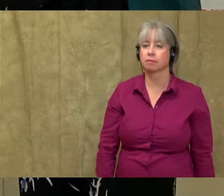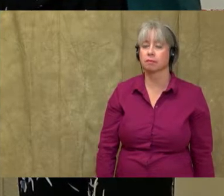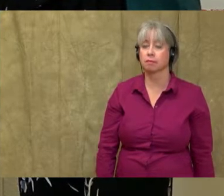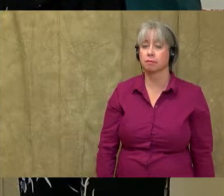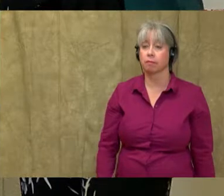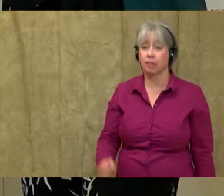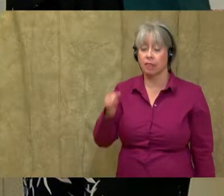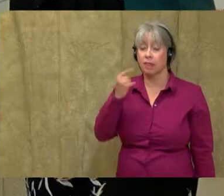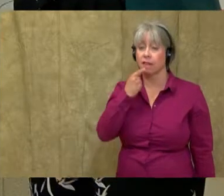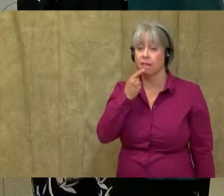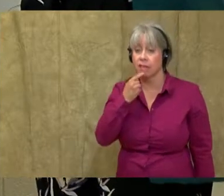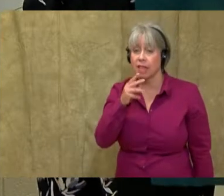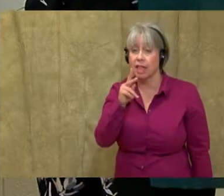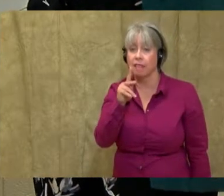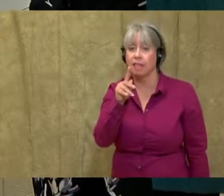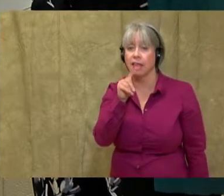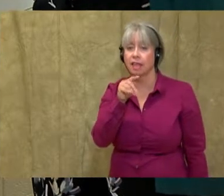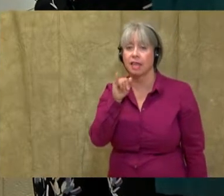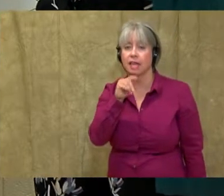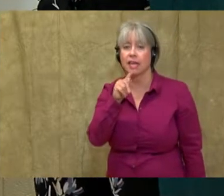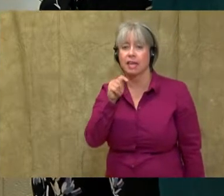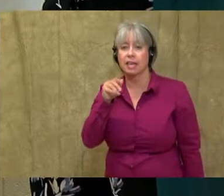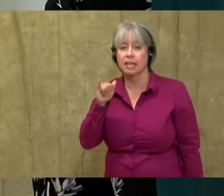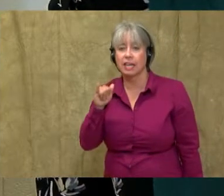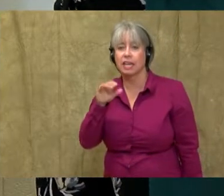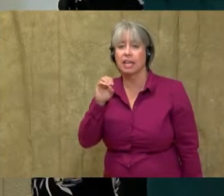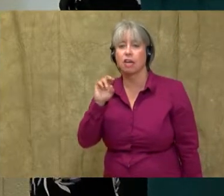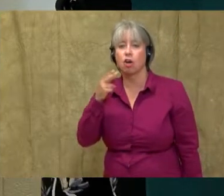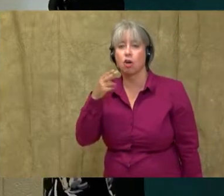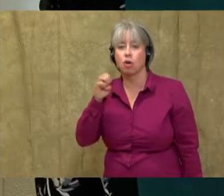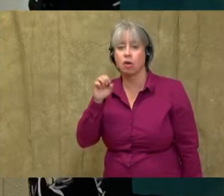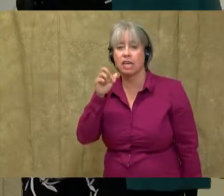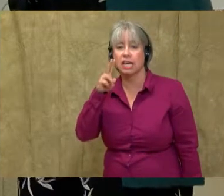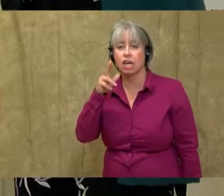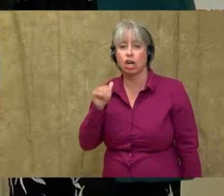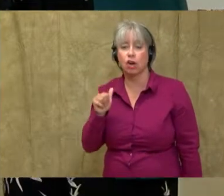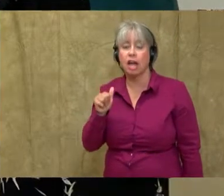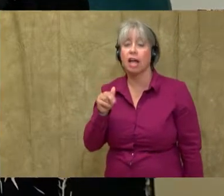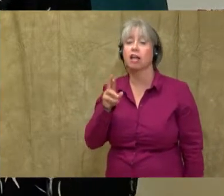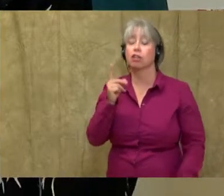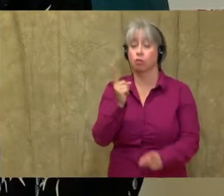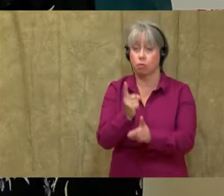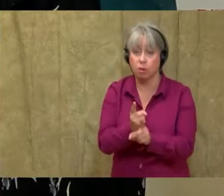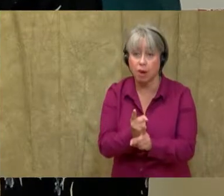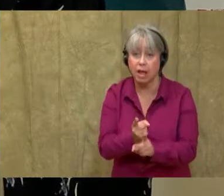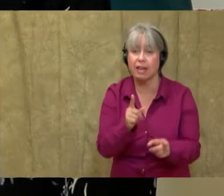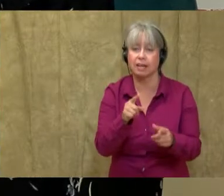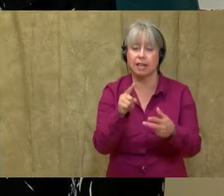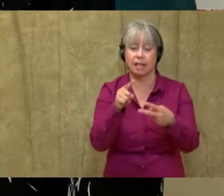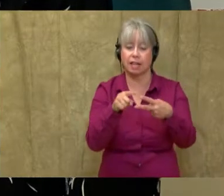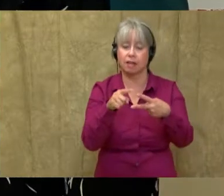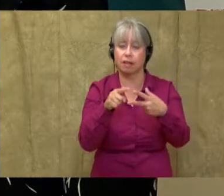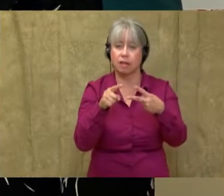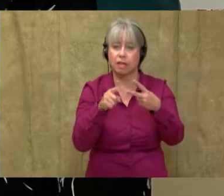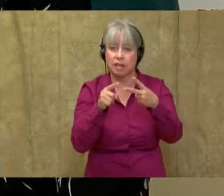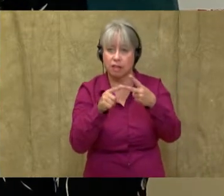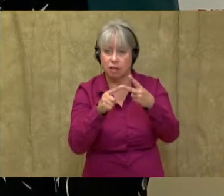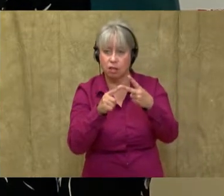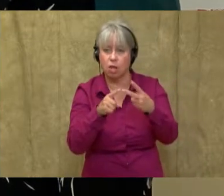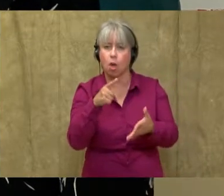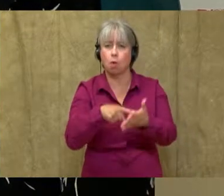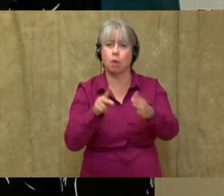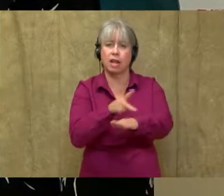If you said Kitty O'Mara, a retired teacher, you are correct. Now here's the next question. What is the poet's attitude